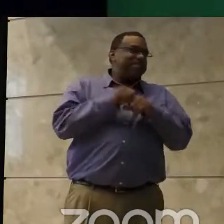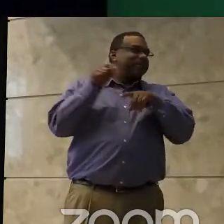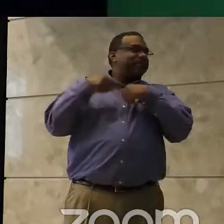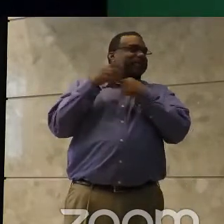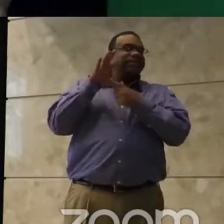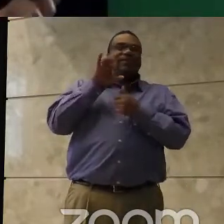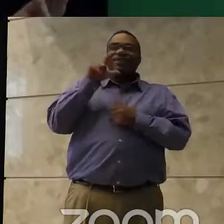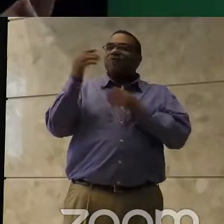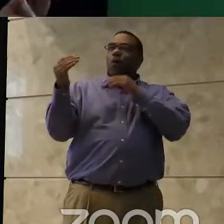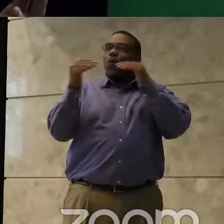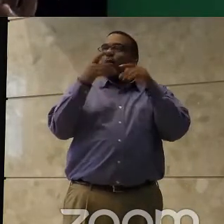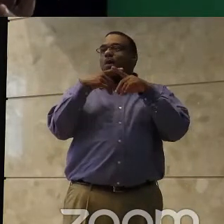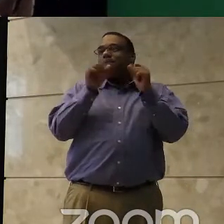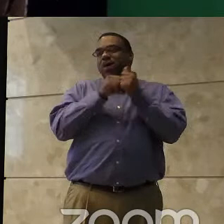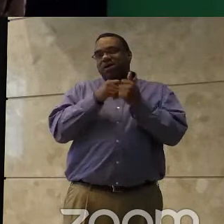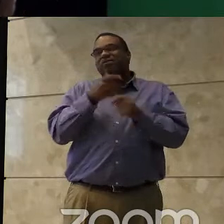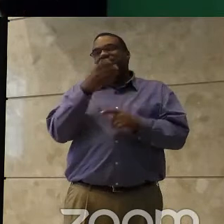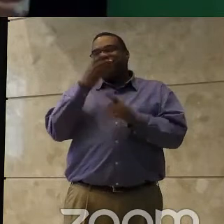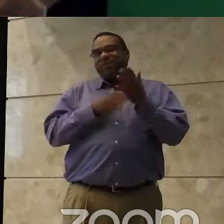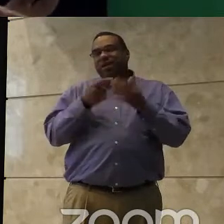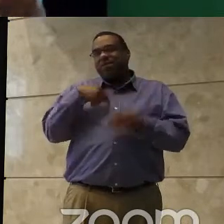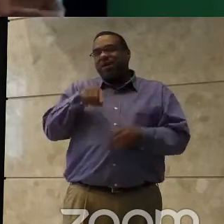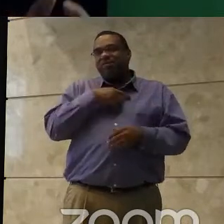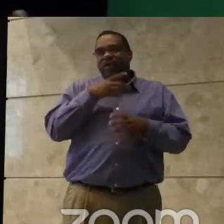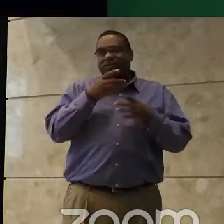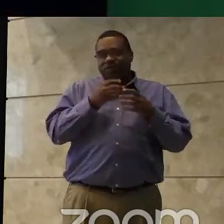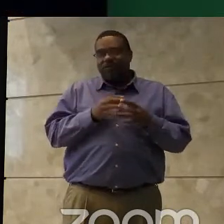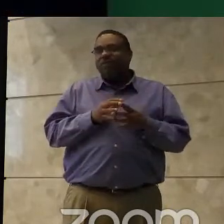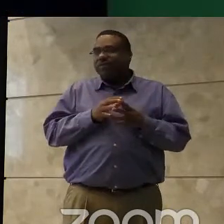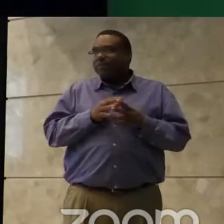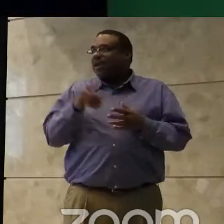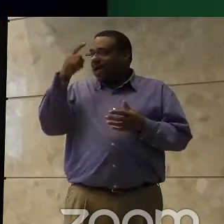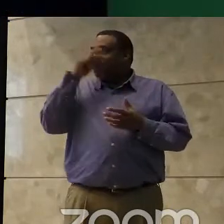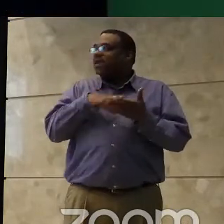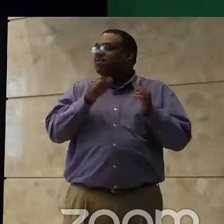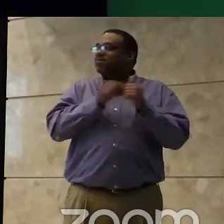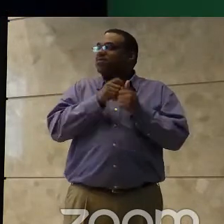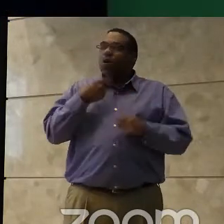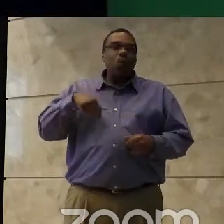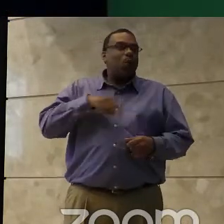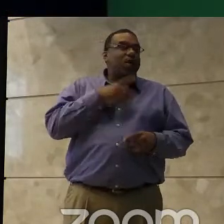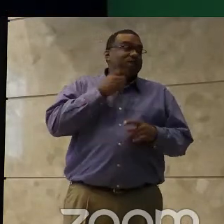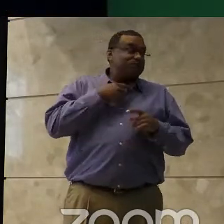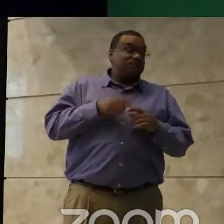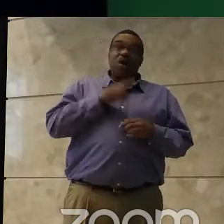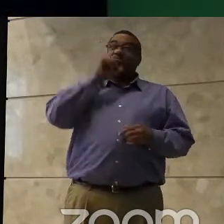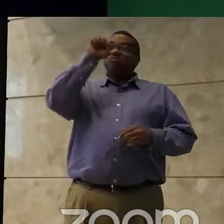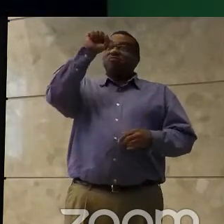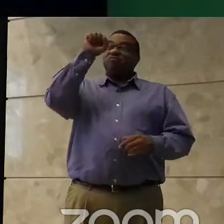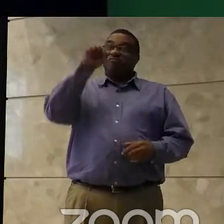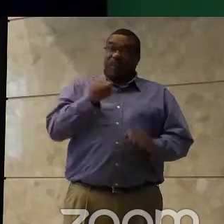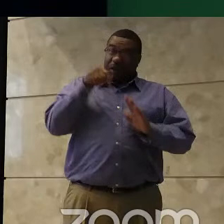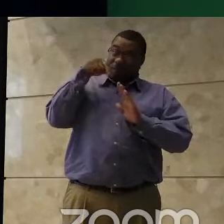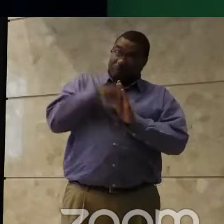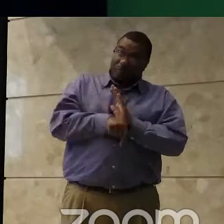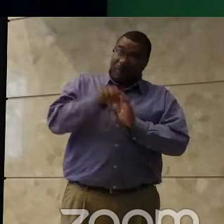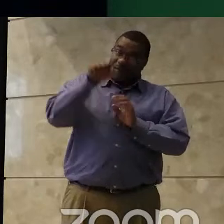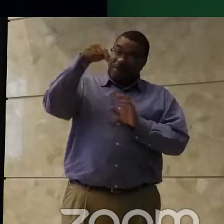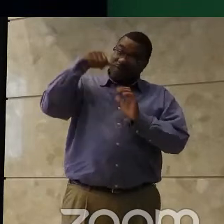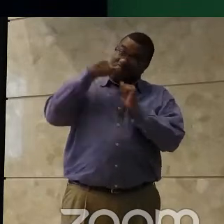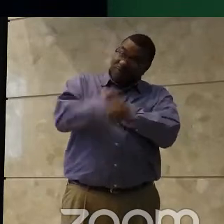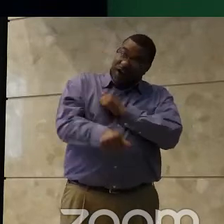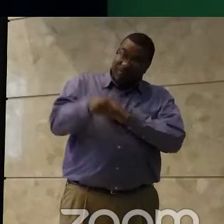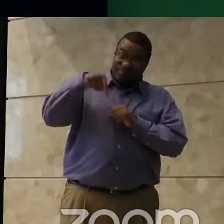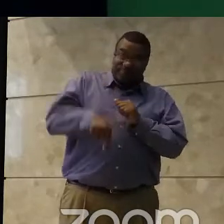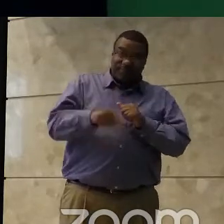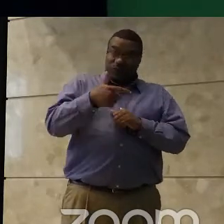of us, Ida, are from Brother Stanley, I believe in it, Brother Anderson. We're from the Deep South. Deep South. When you think